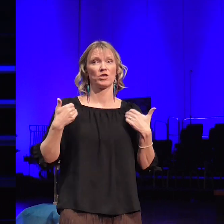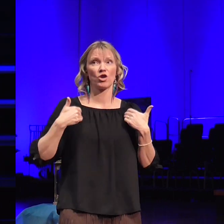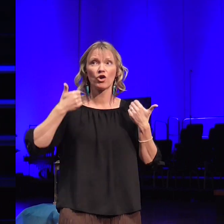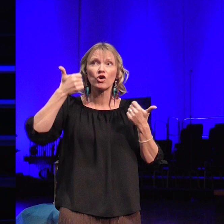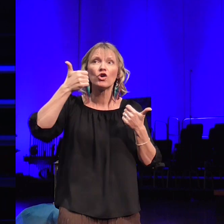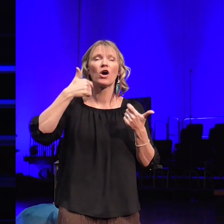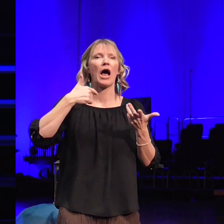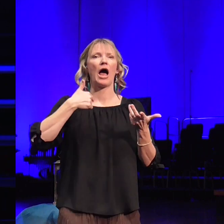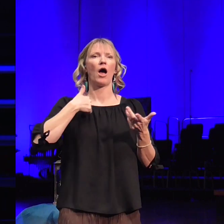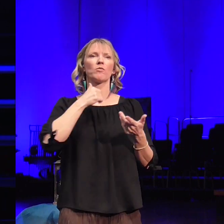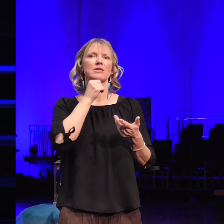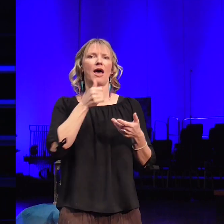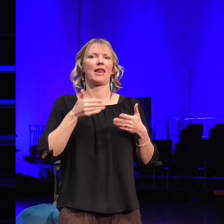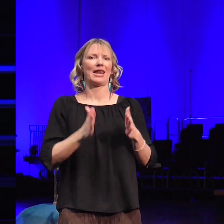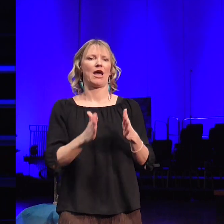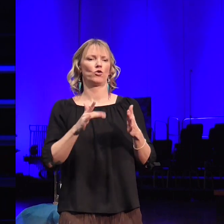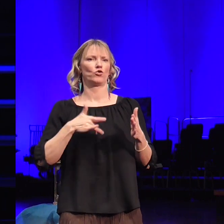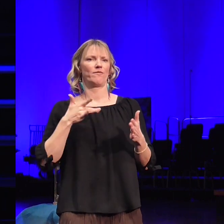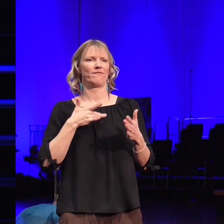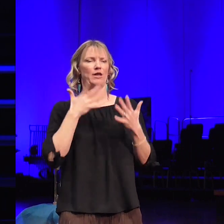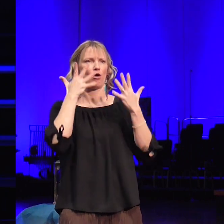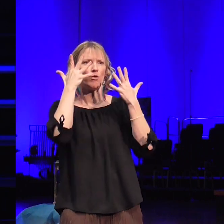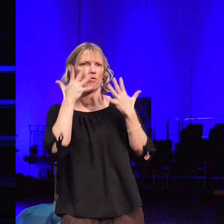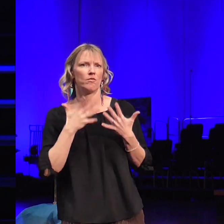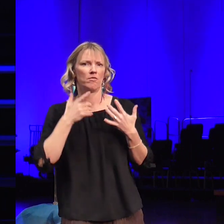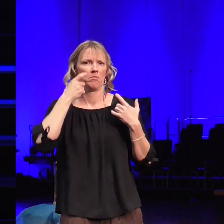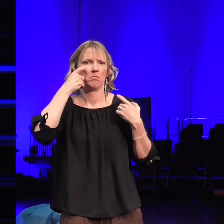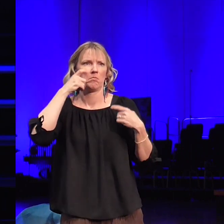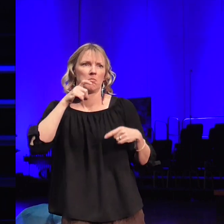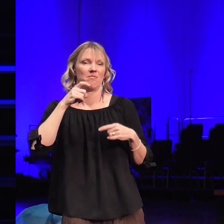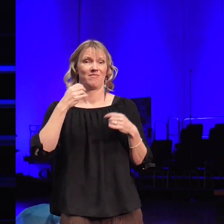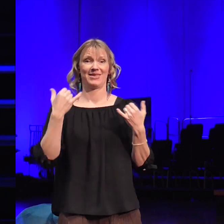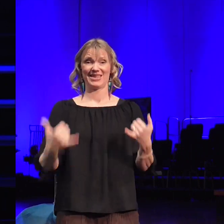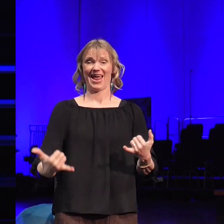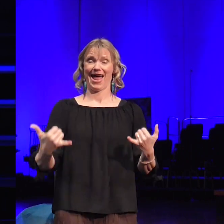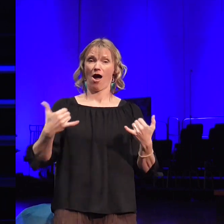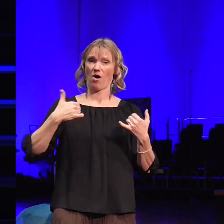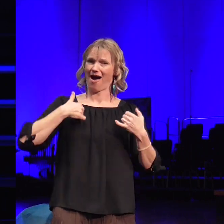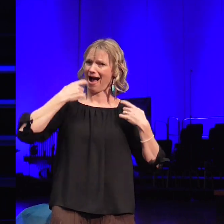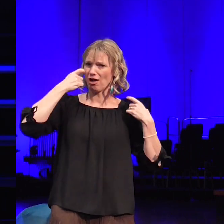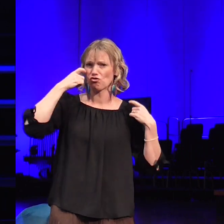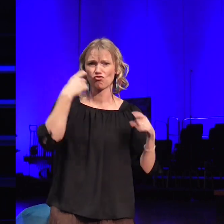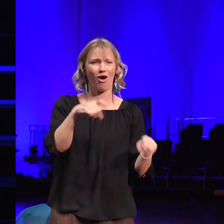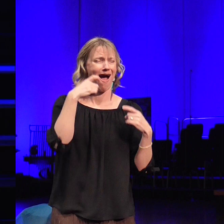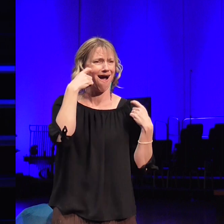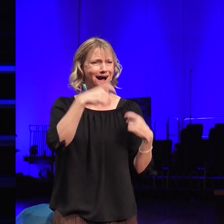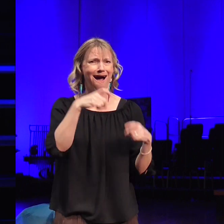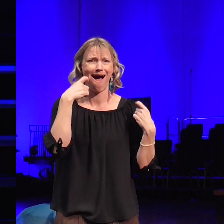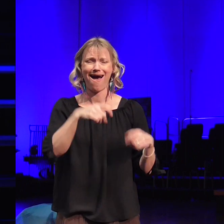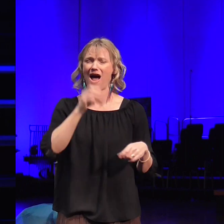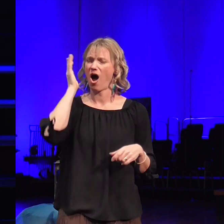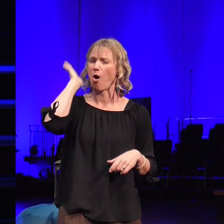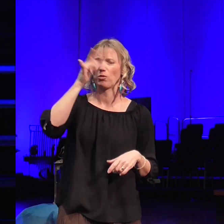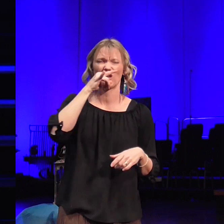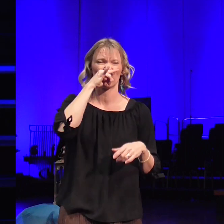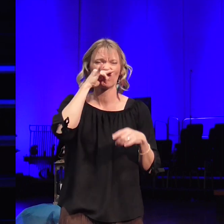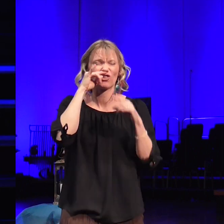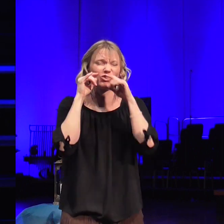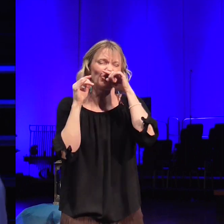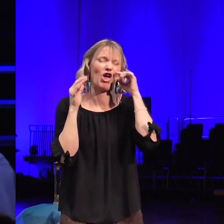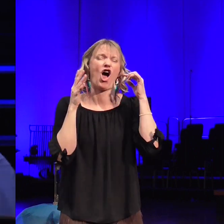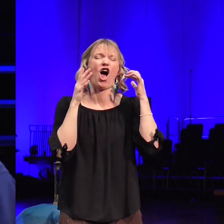my sadness and tears, I'm now proudly a big old crier. I will cry and snot